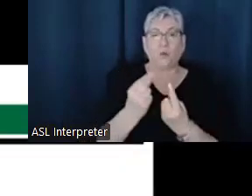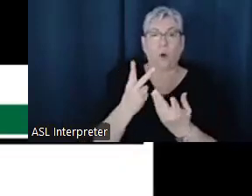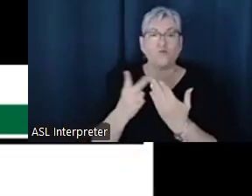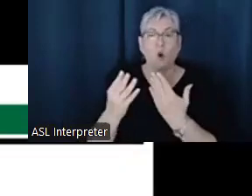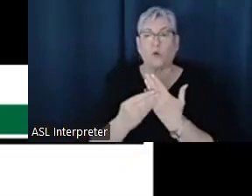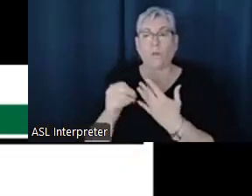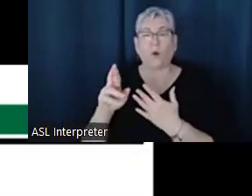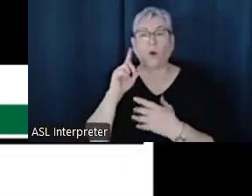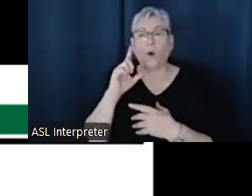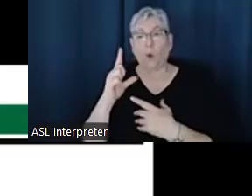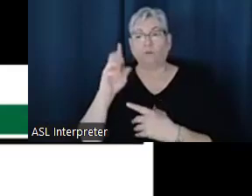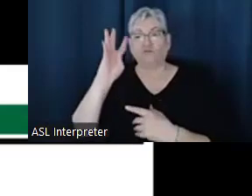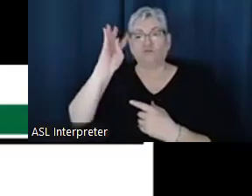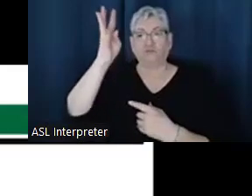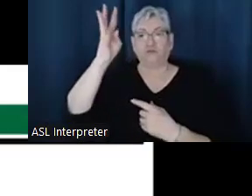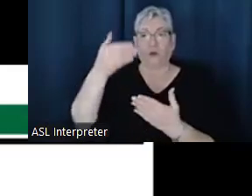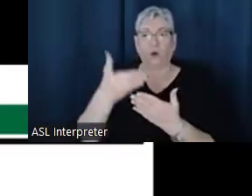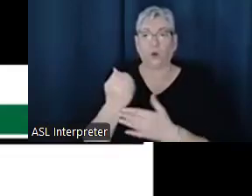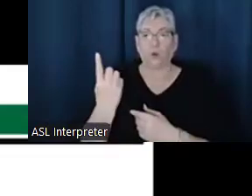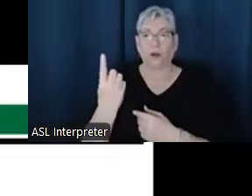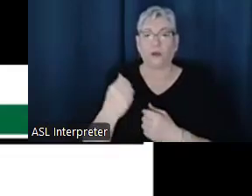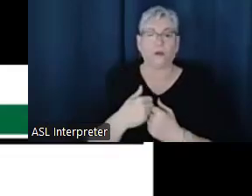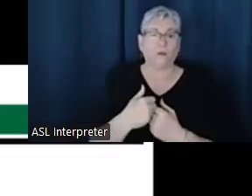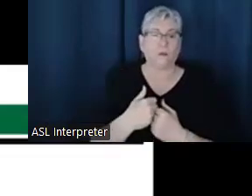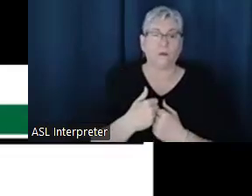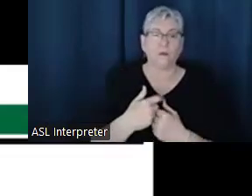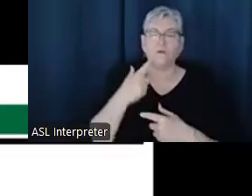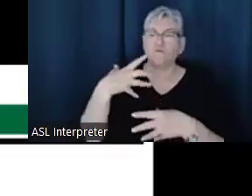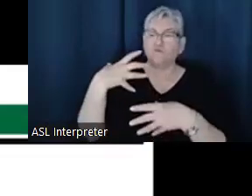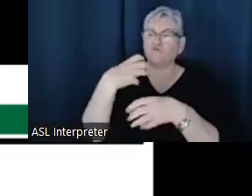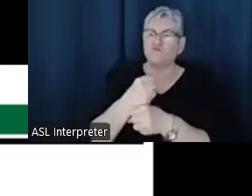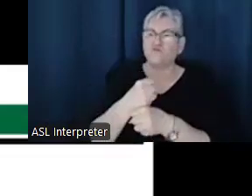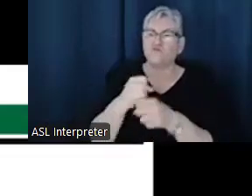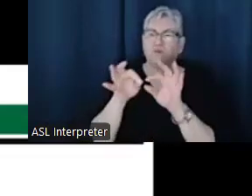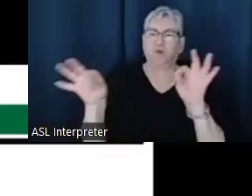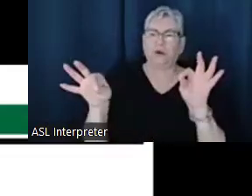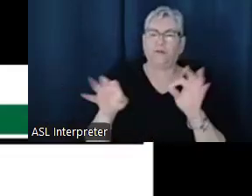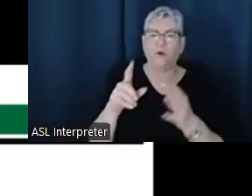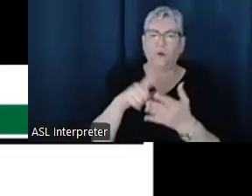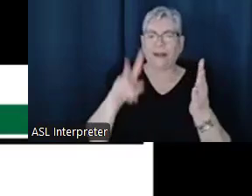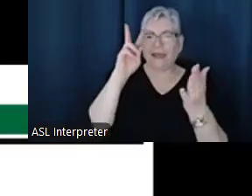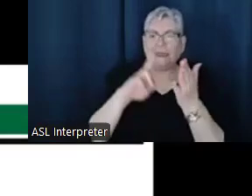one, and maybe just a brief sentence about what the intended goals are.